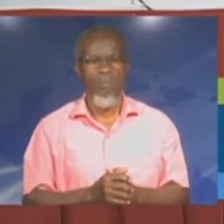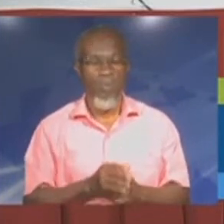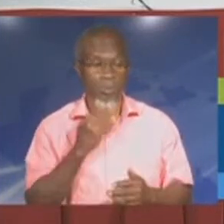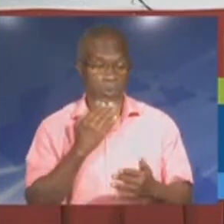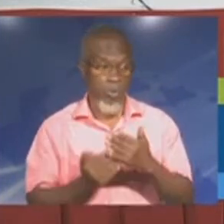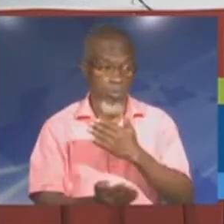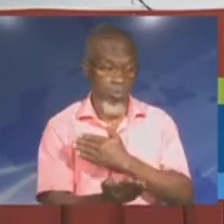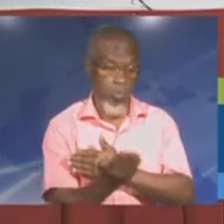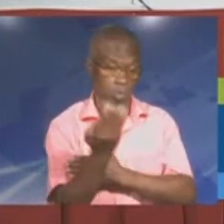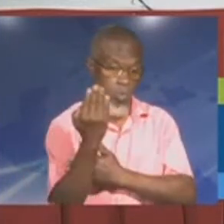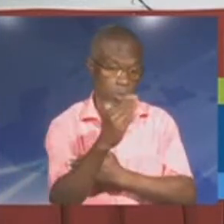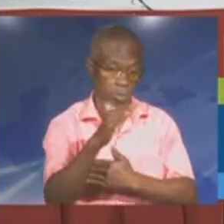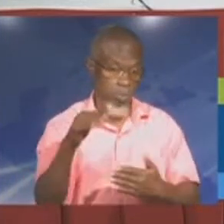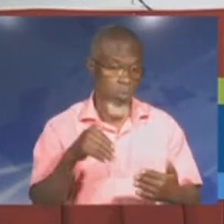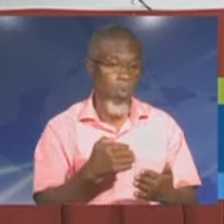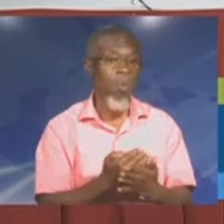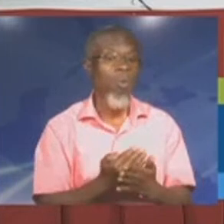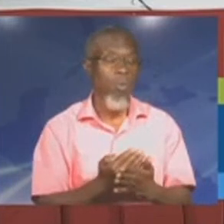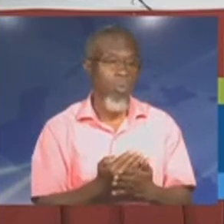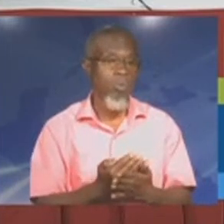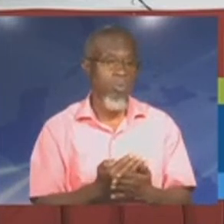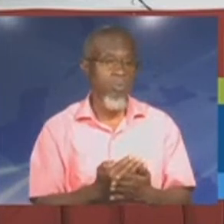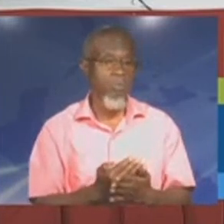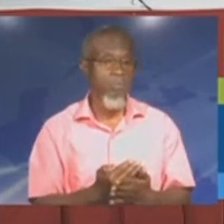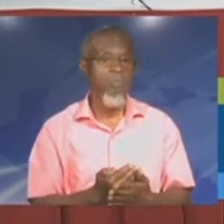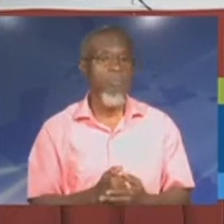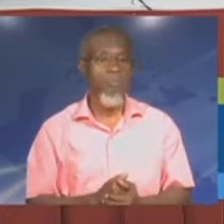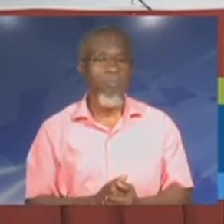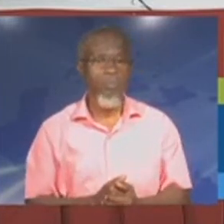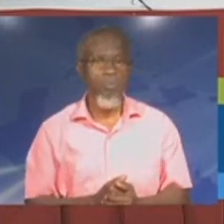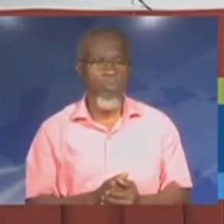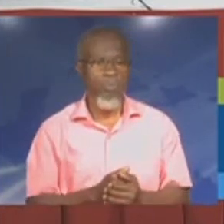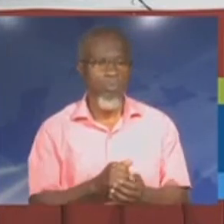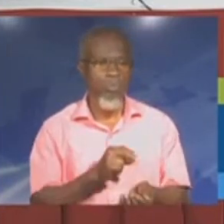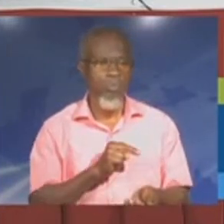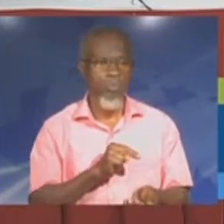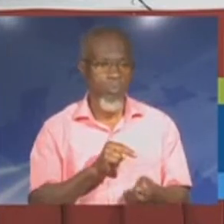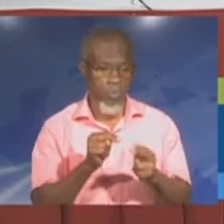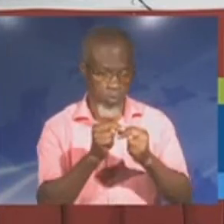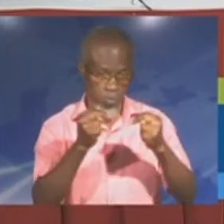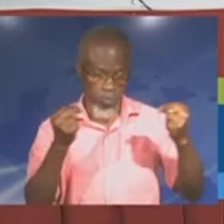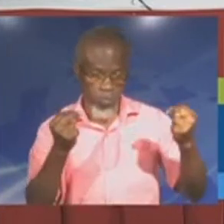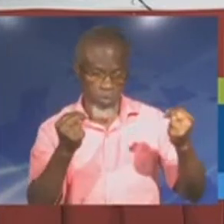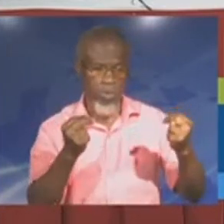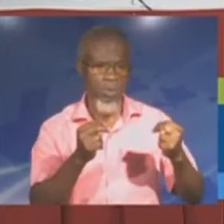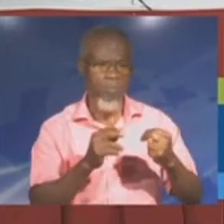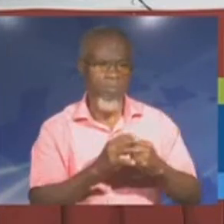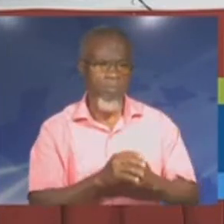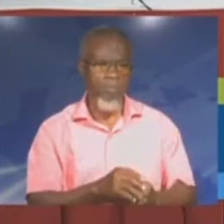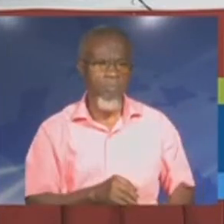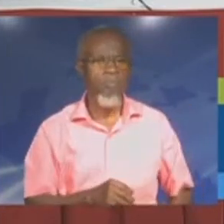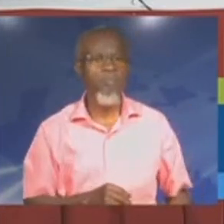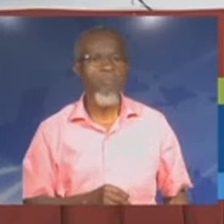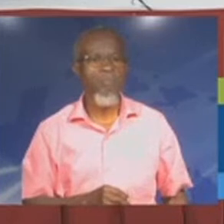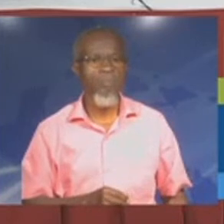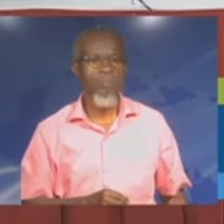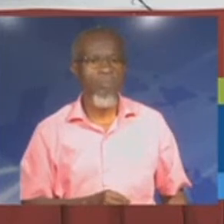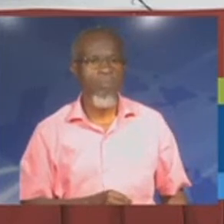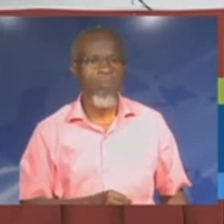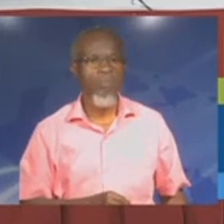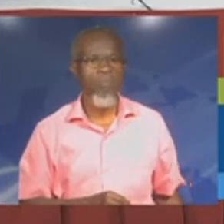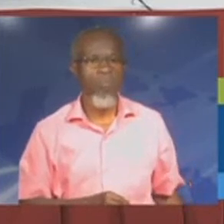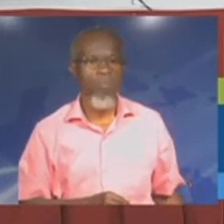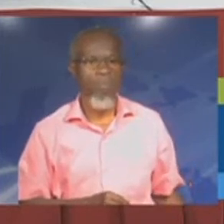Good morning, everyone. Rihanna McKenzie here from Newsday. My first question is for CMO Parasram or